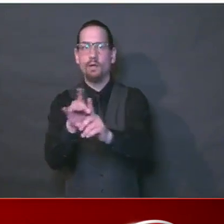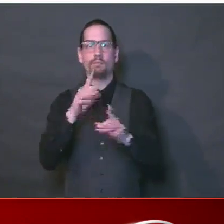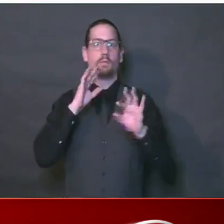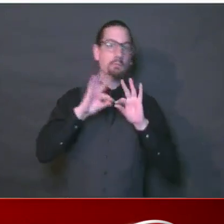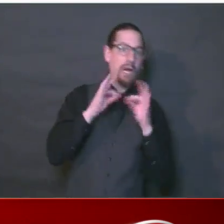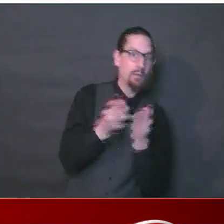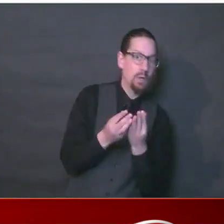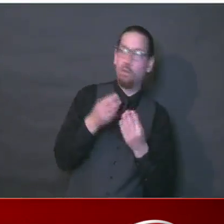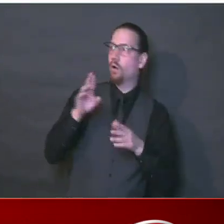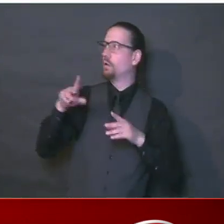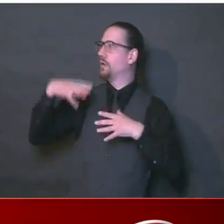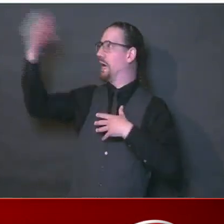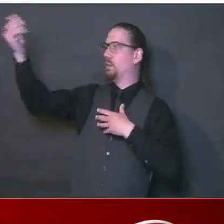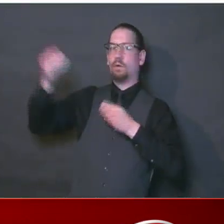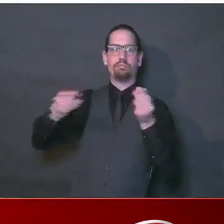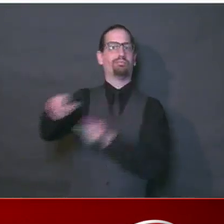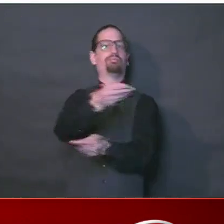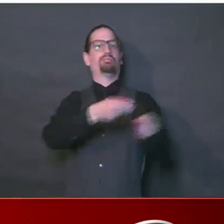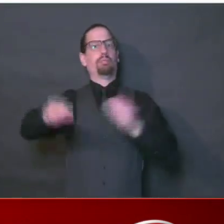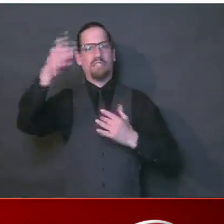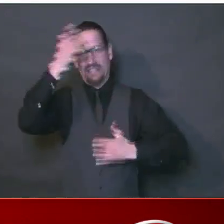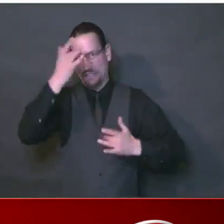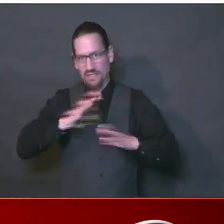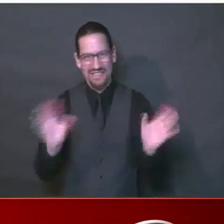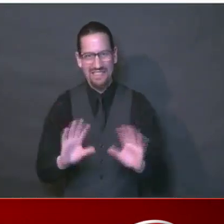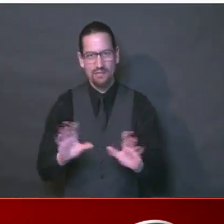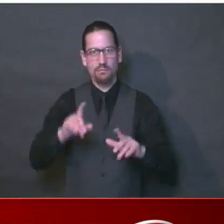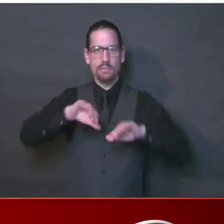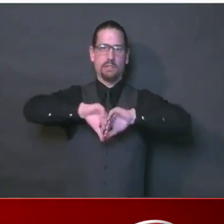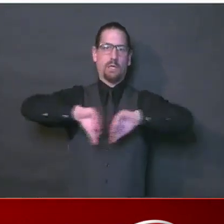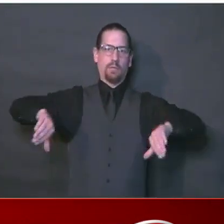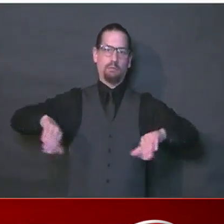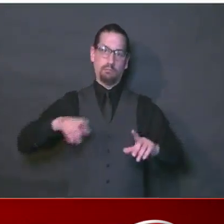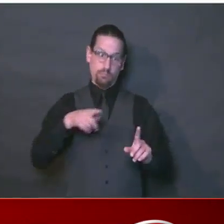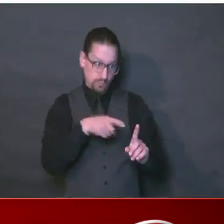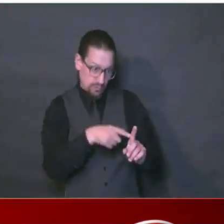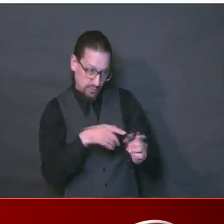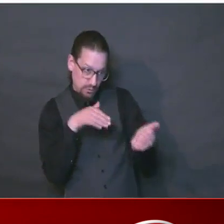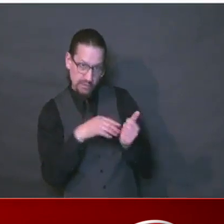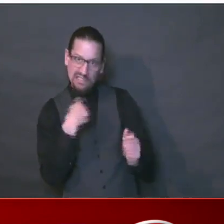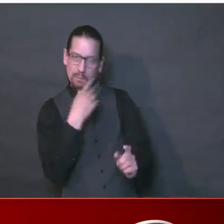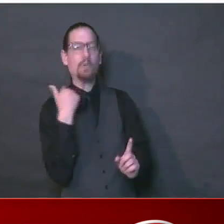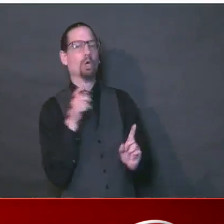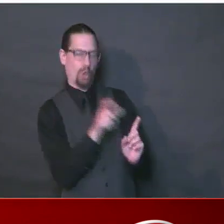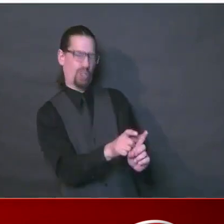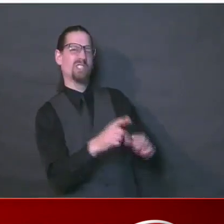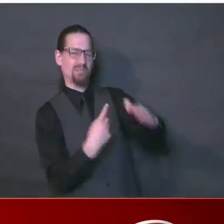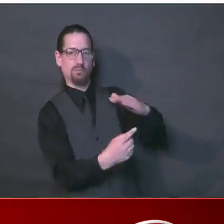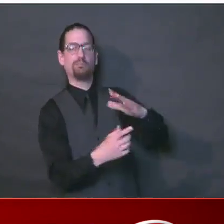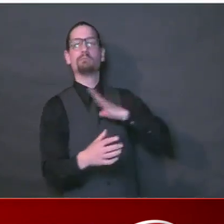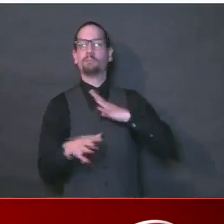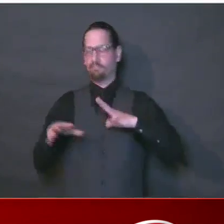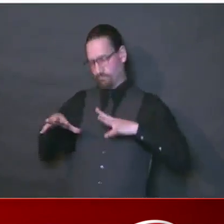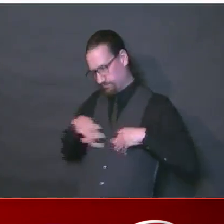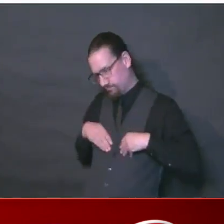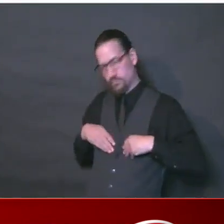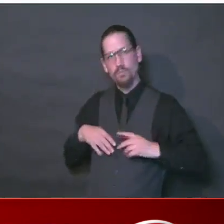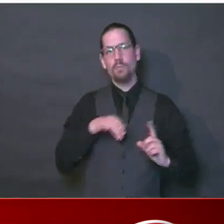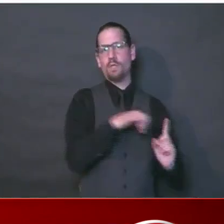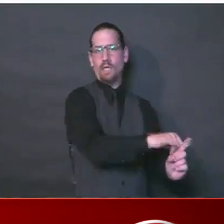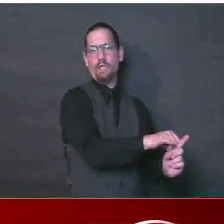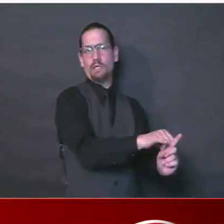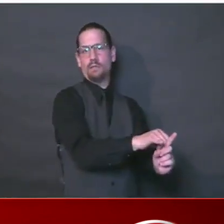the governor has said, and I have said, we are moving in the right direction, but we are not out of the woods yet. Each